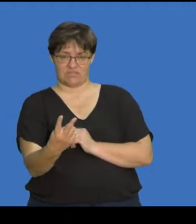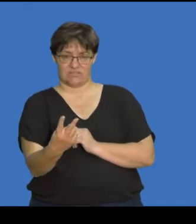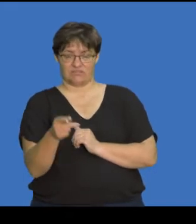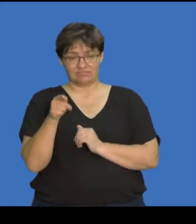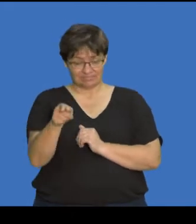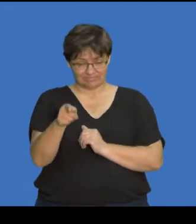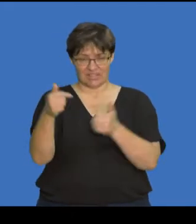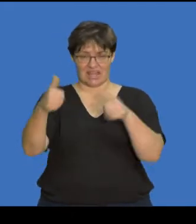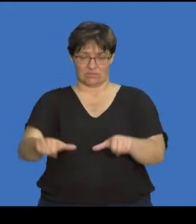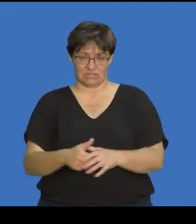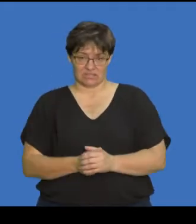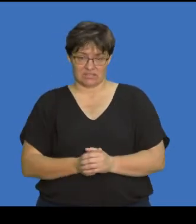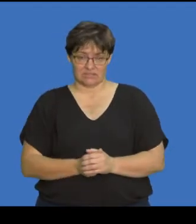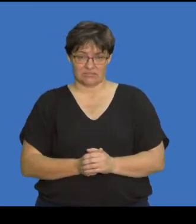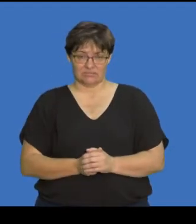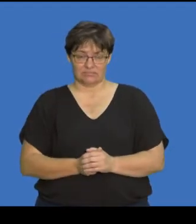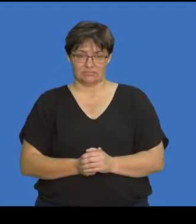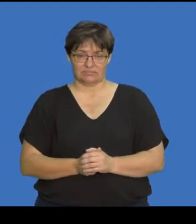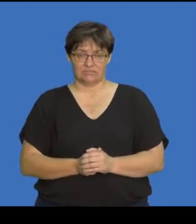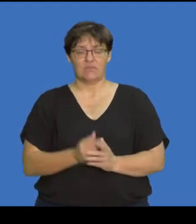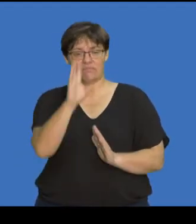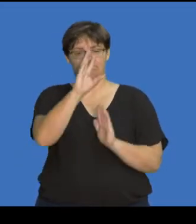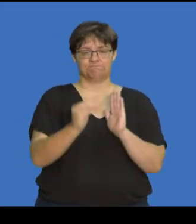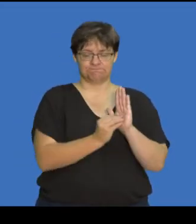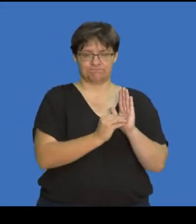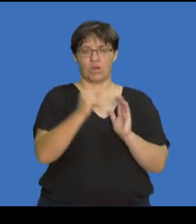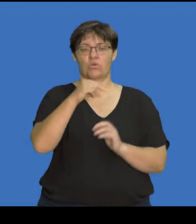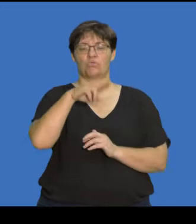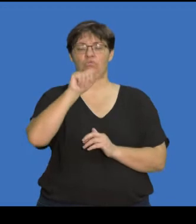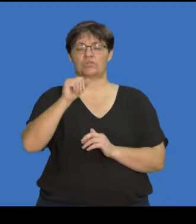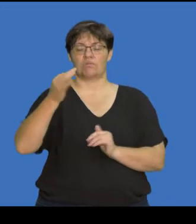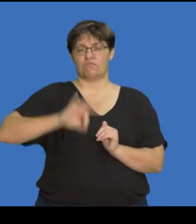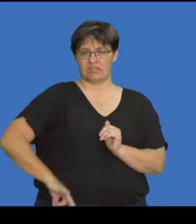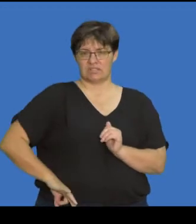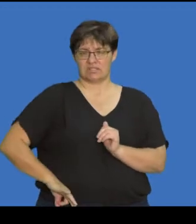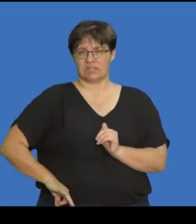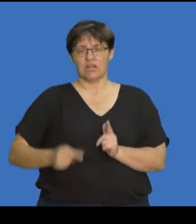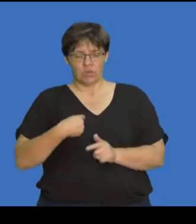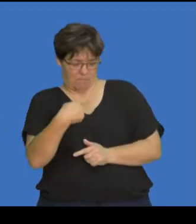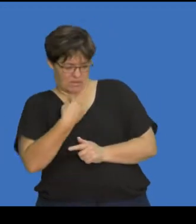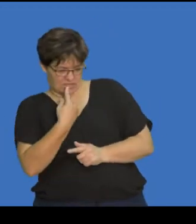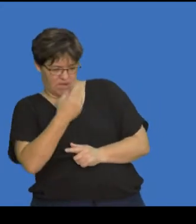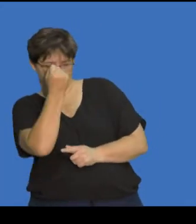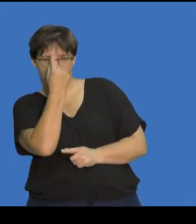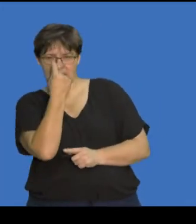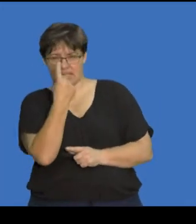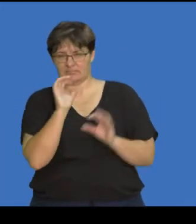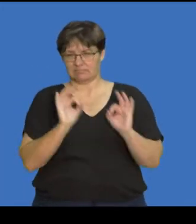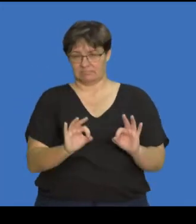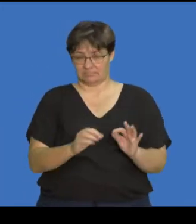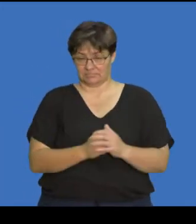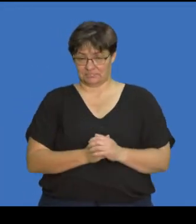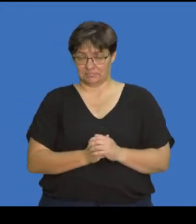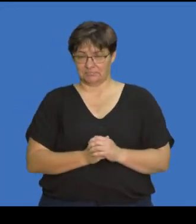loss. But like I said, you can put in there gross profit to make so that you understand it, just for understanding purposes. But